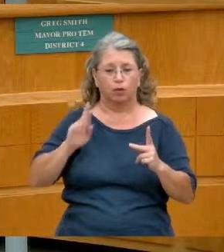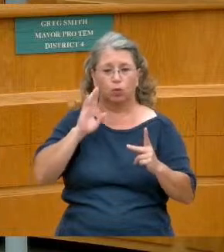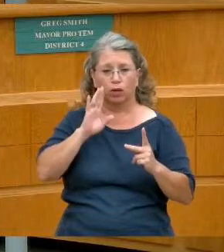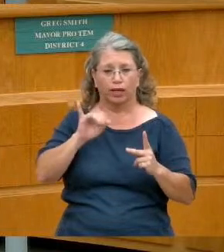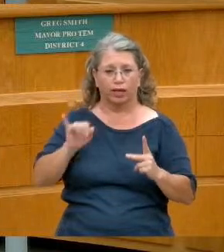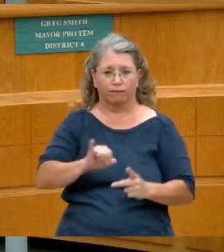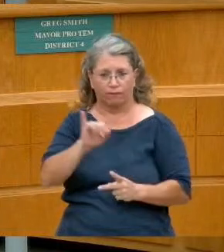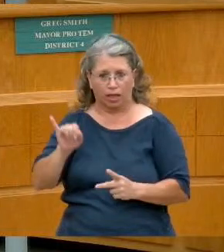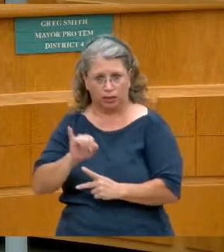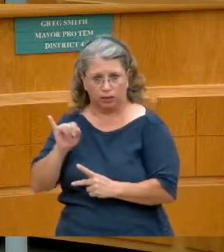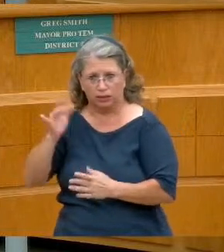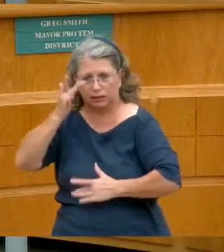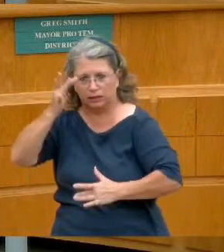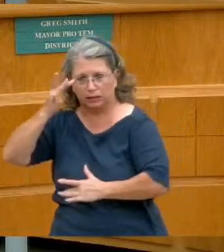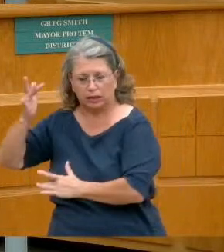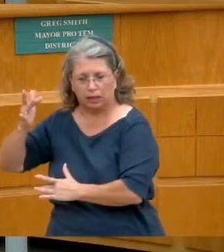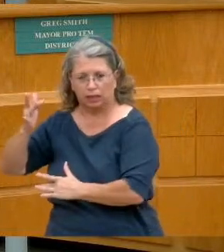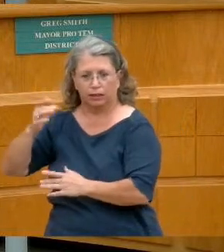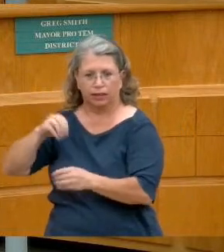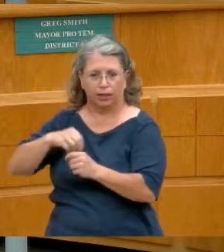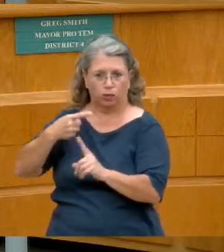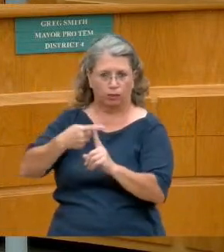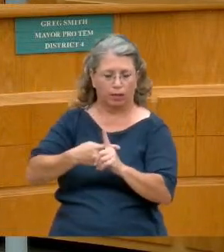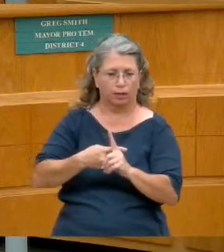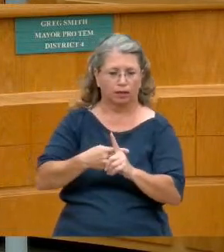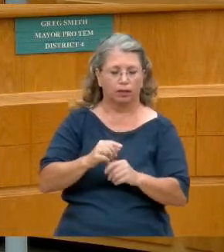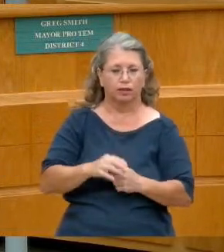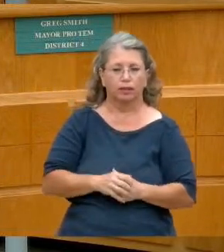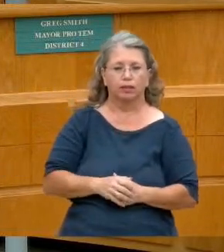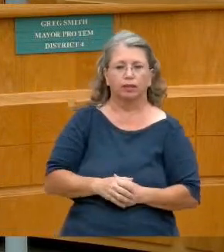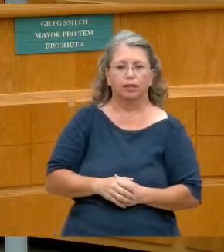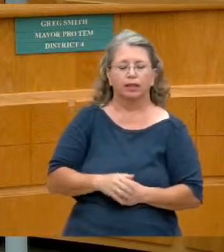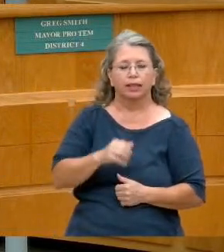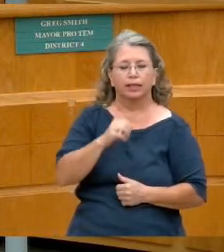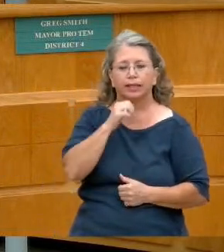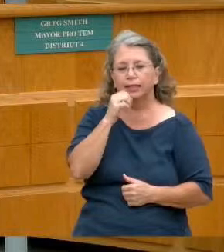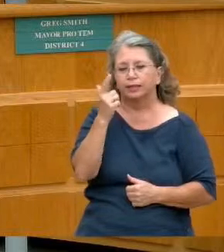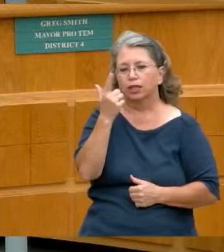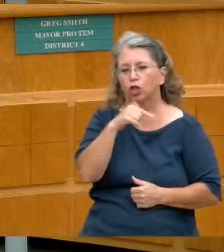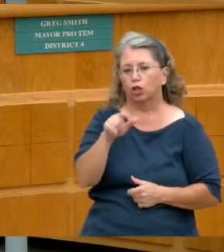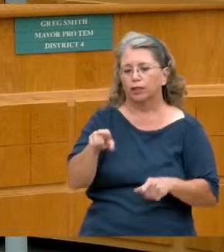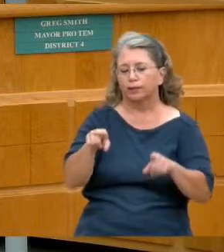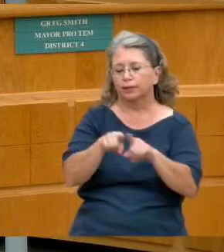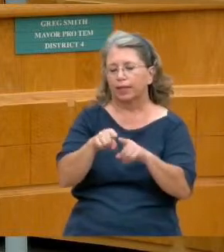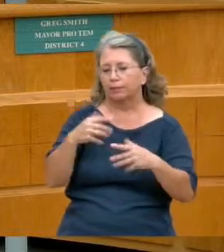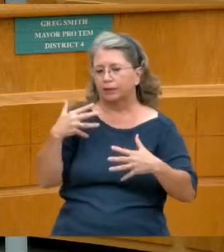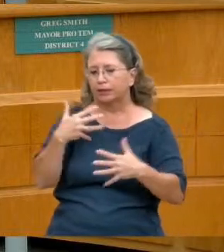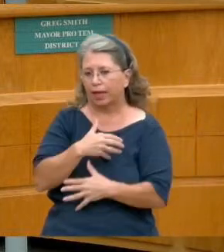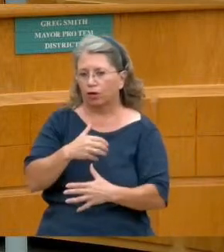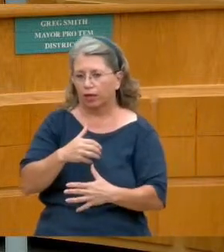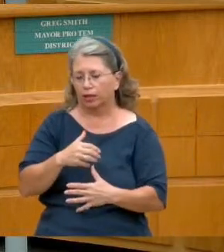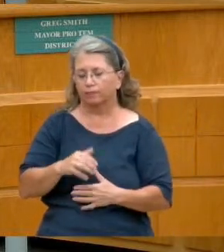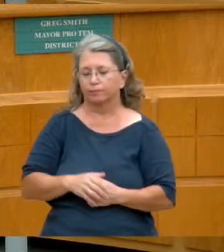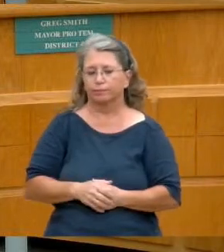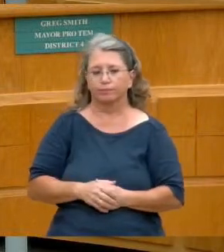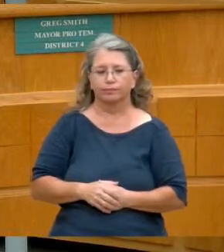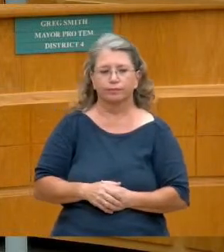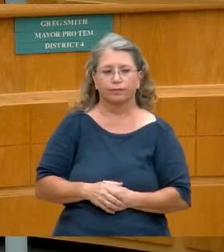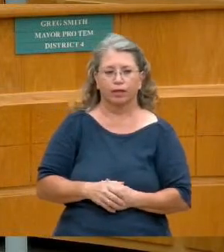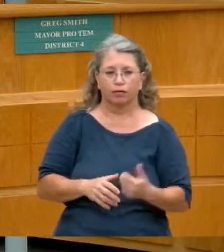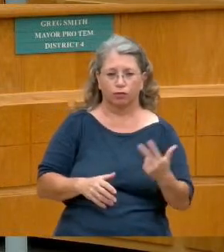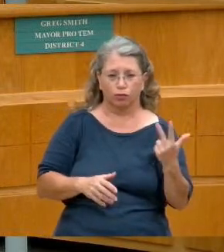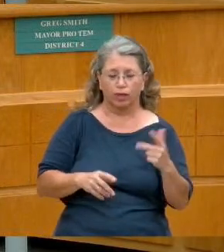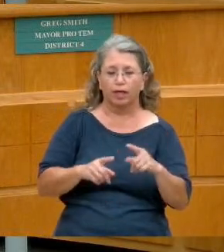doesn't look nearly as scary as the 3, but it depends on how many people you start with. And the way exponential